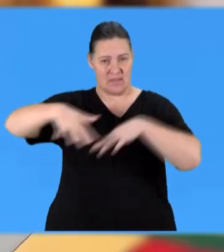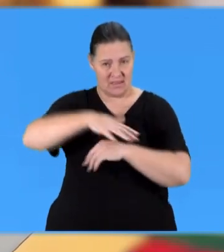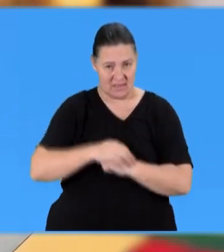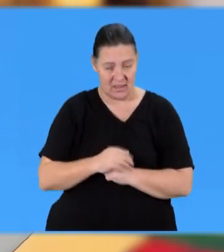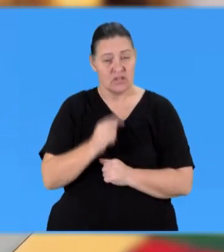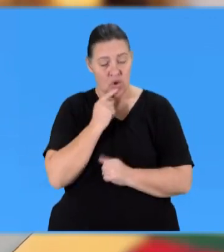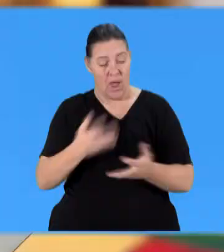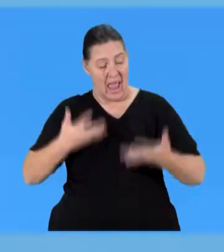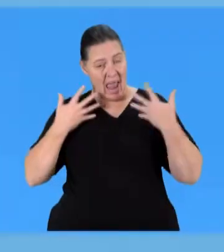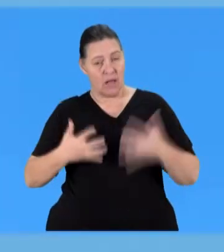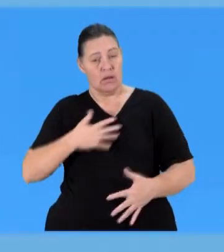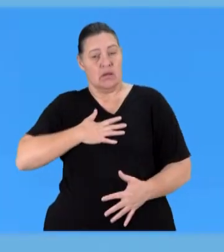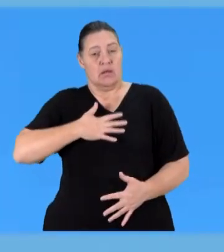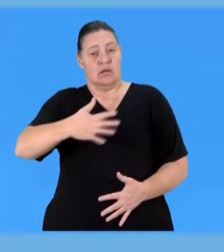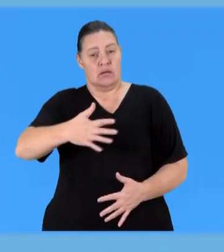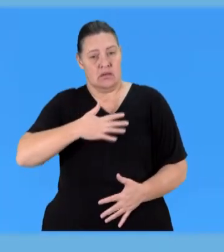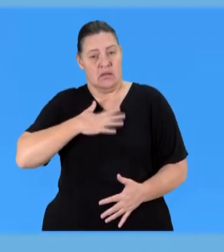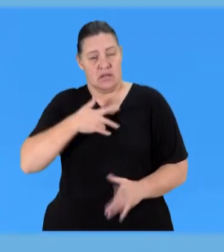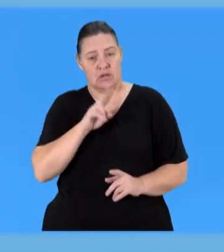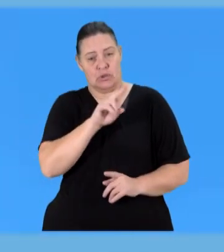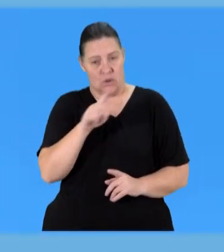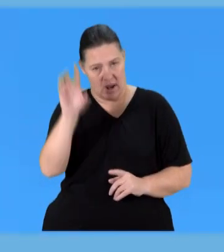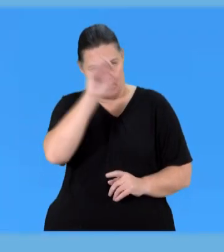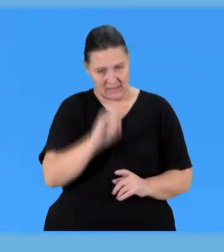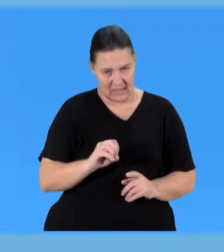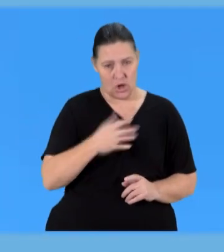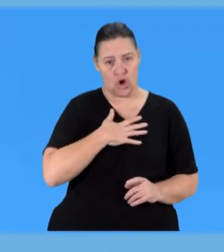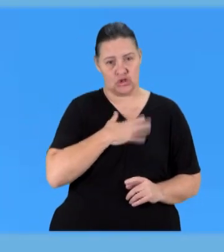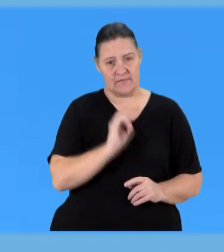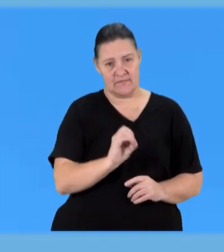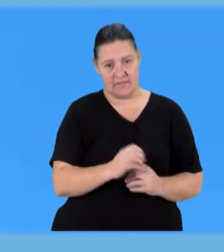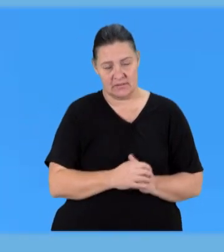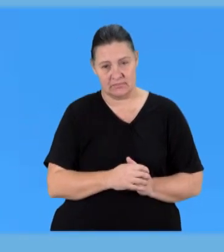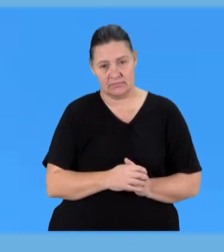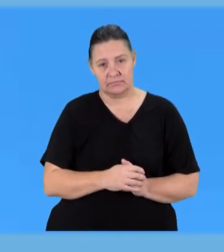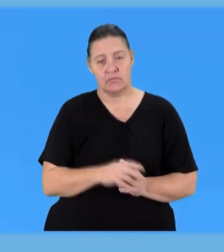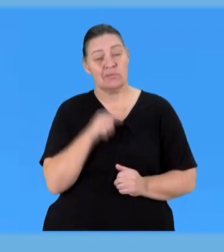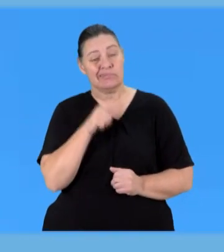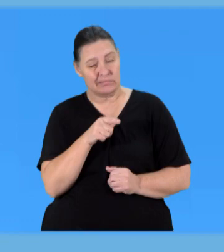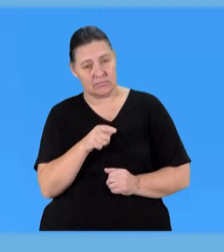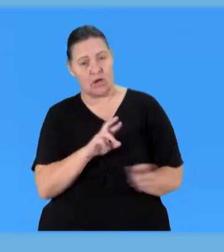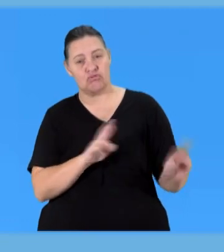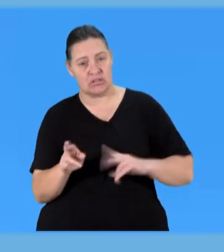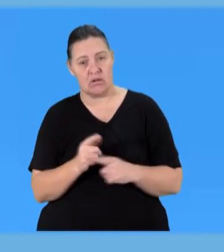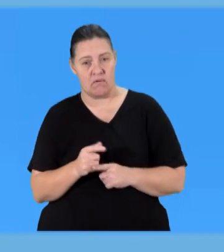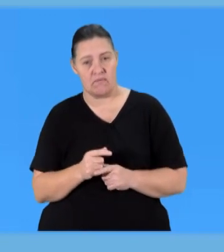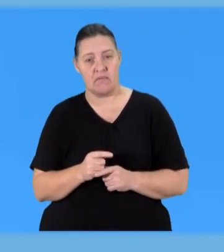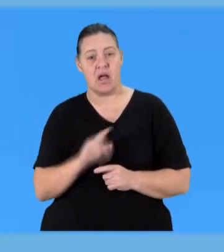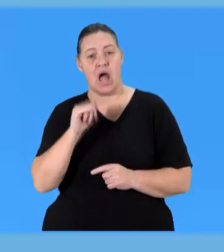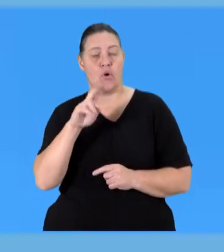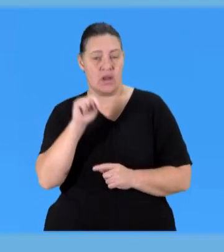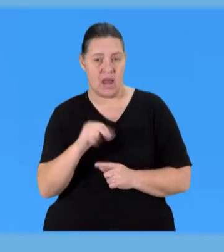atmosphere. So the air that we breathe in consists of that 21% of oxygen. So in this particular reaction